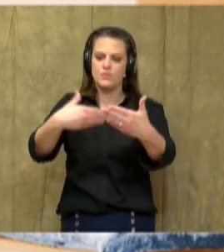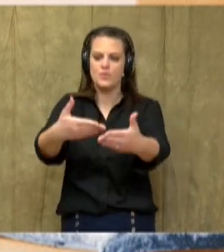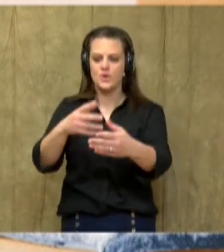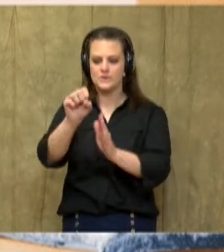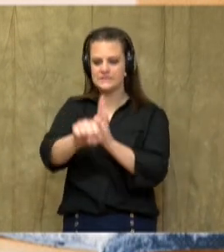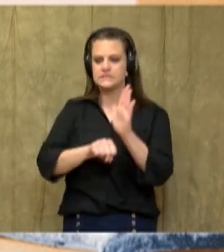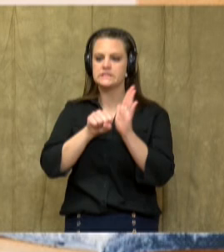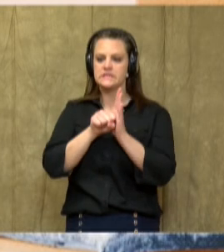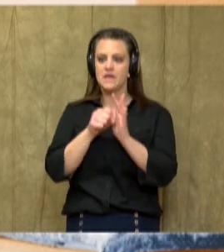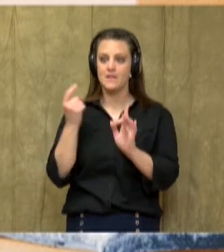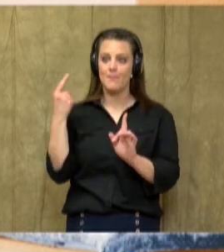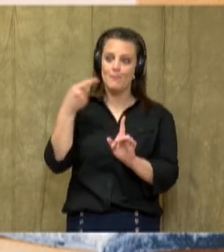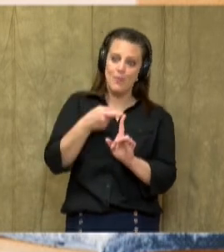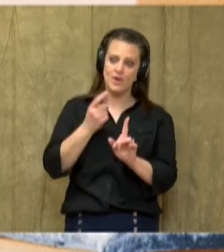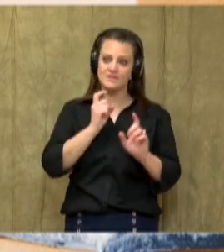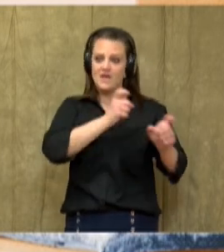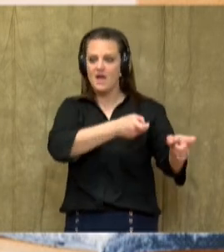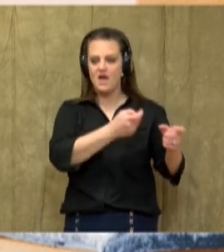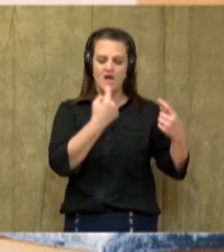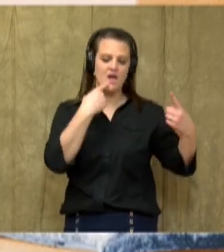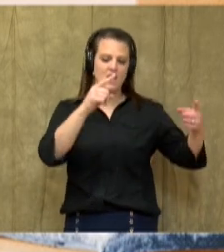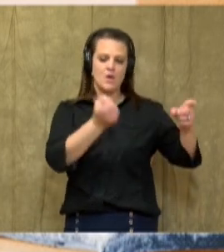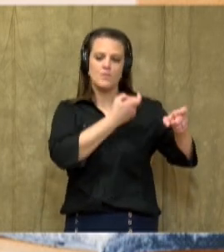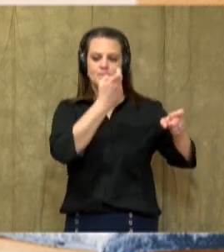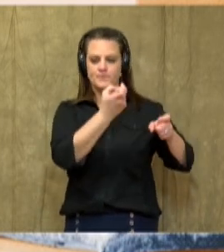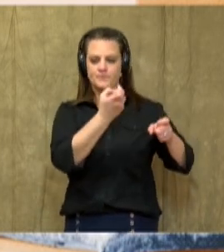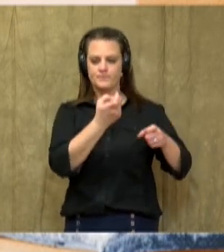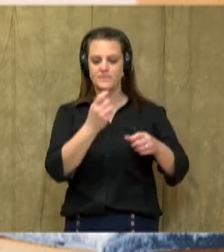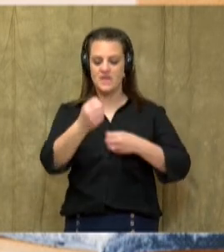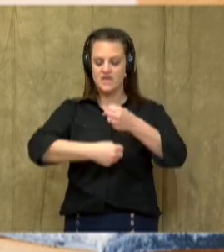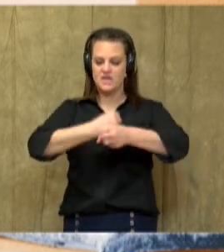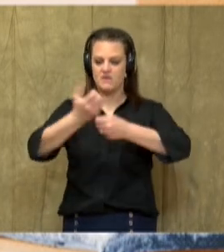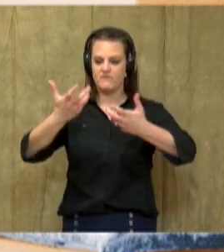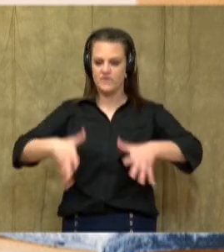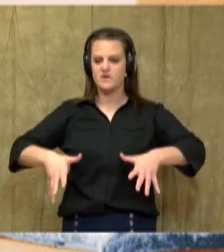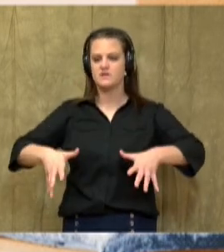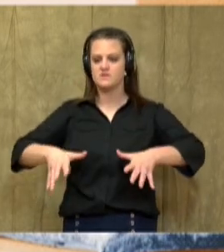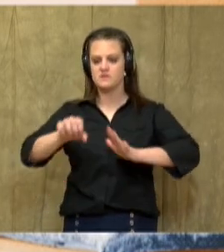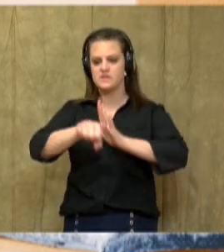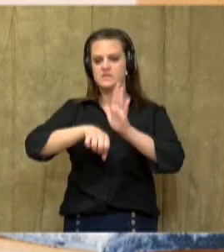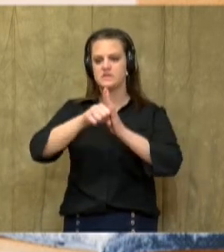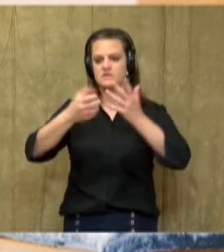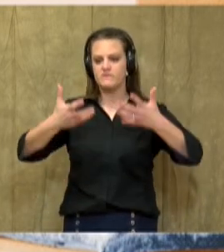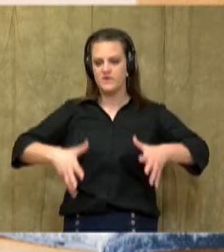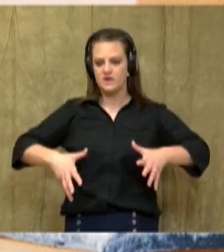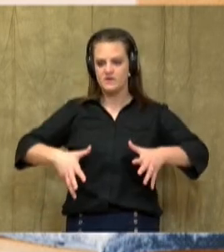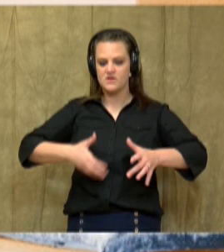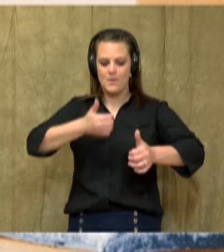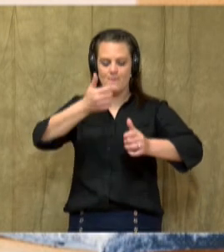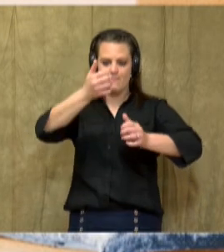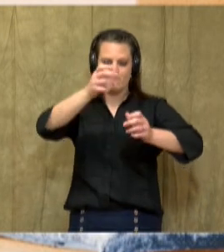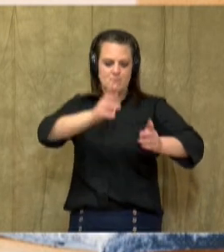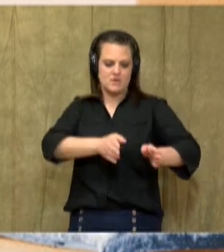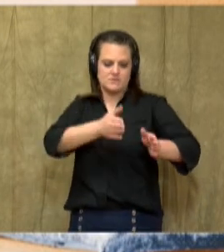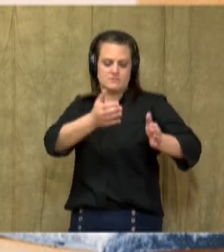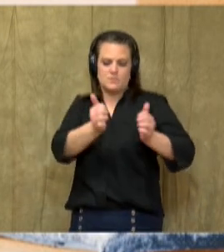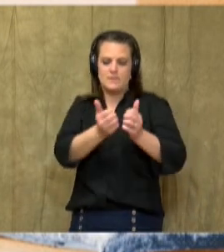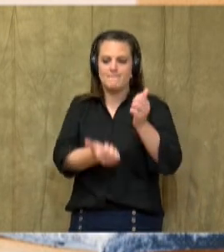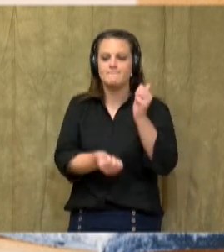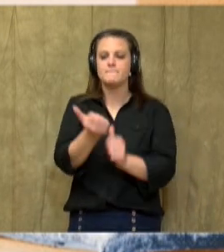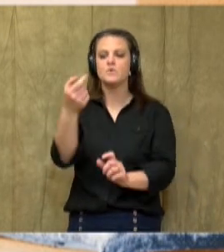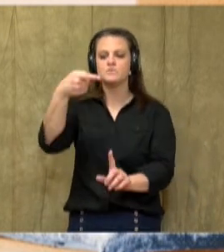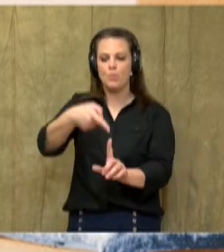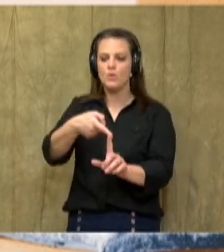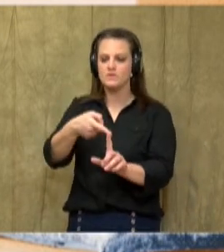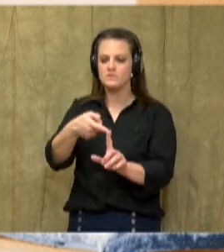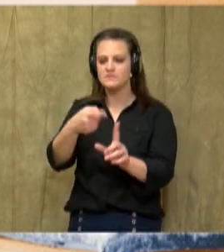points for different victories. At the end of the year, the person with the most points wins the prize. They have